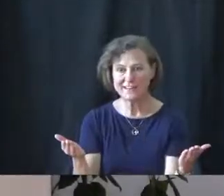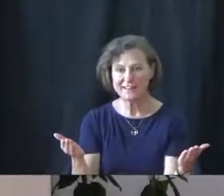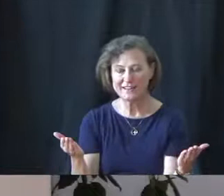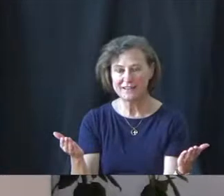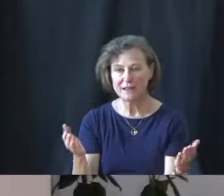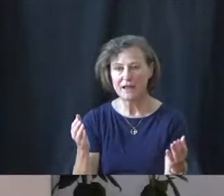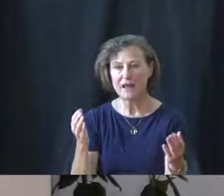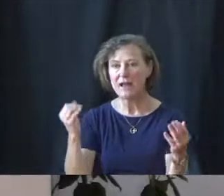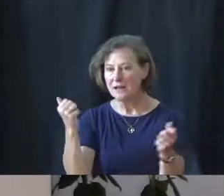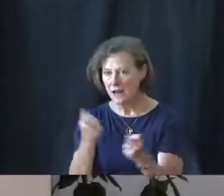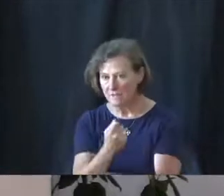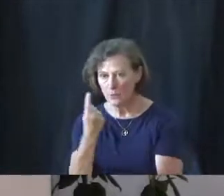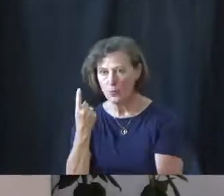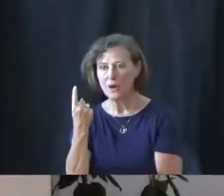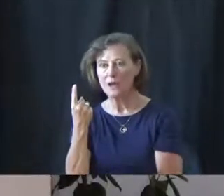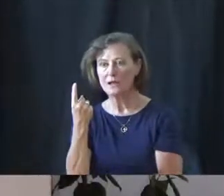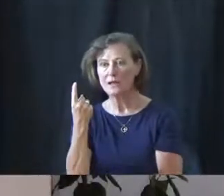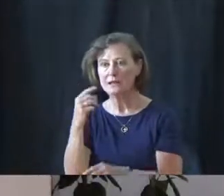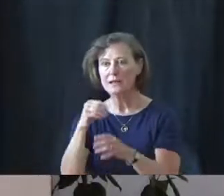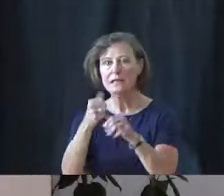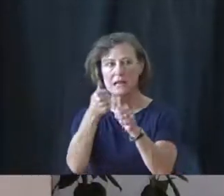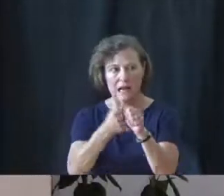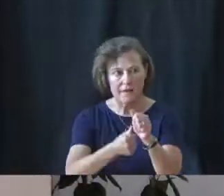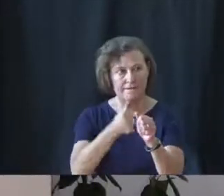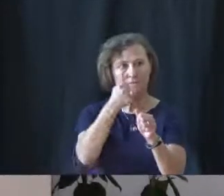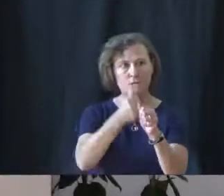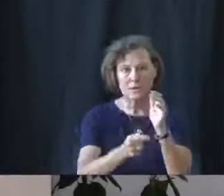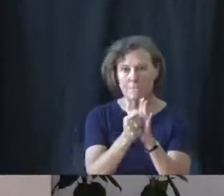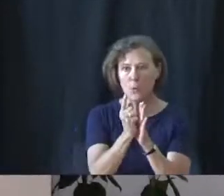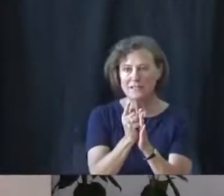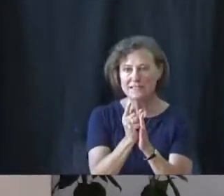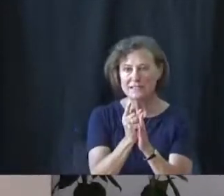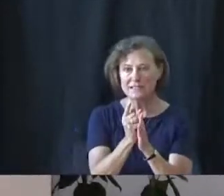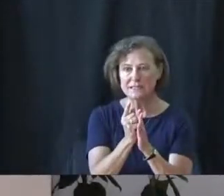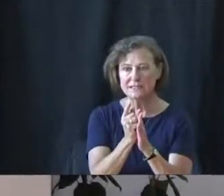and everyone in every moment.